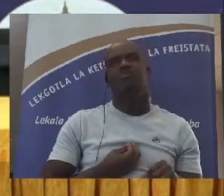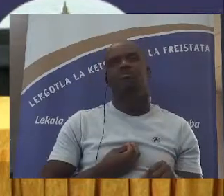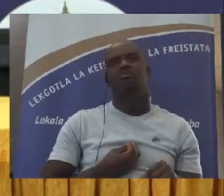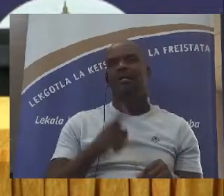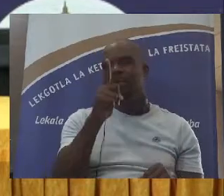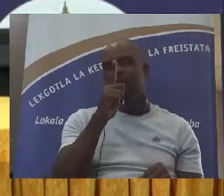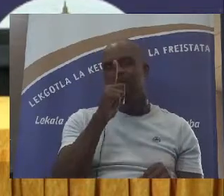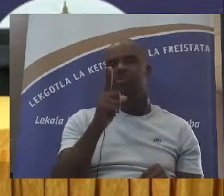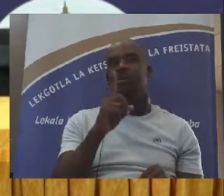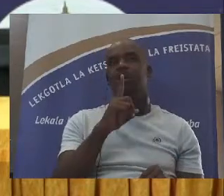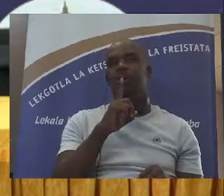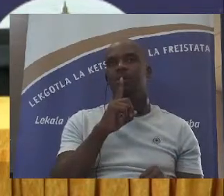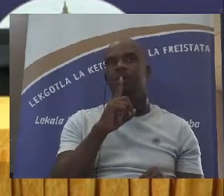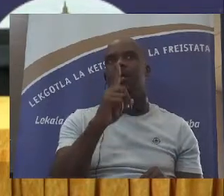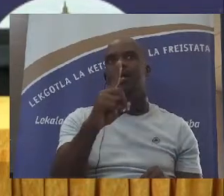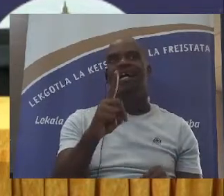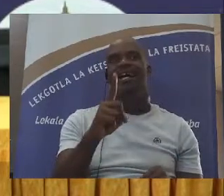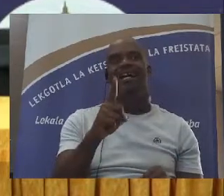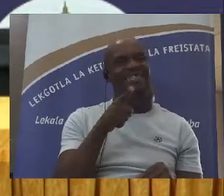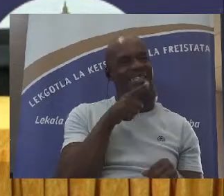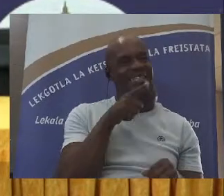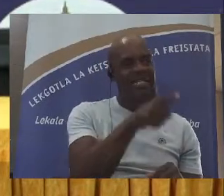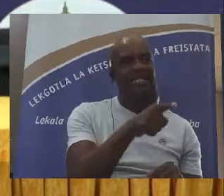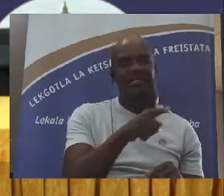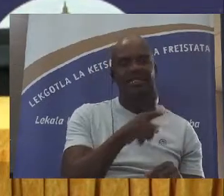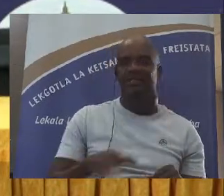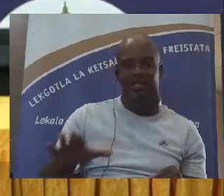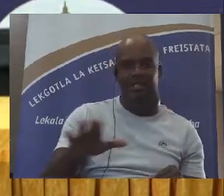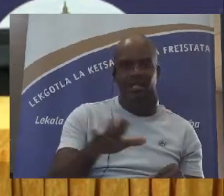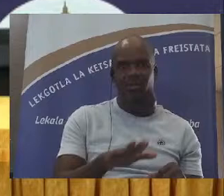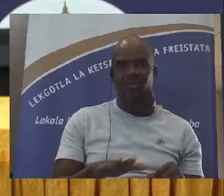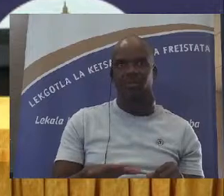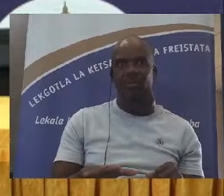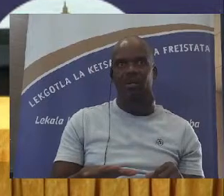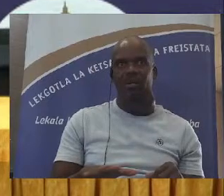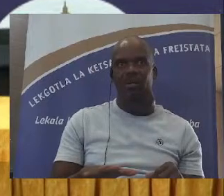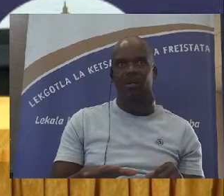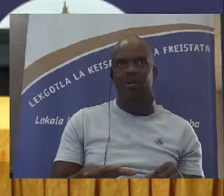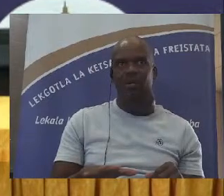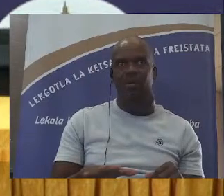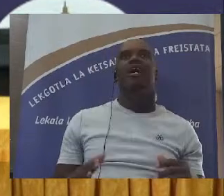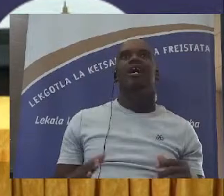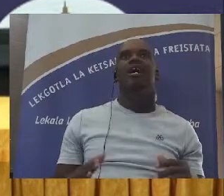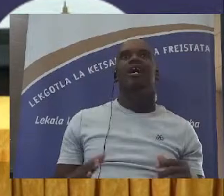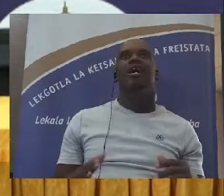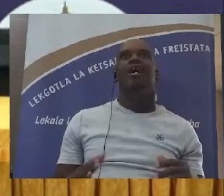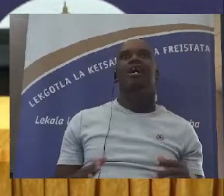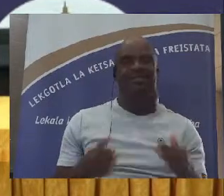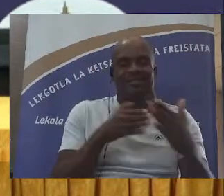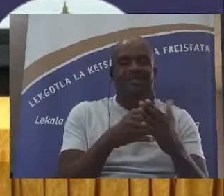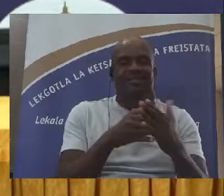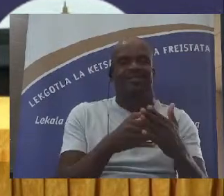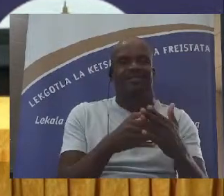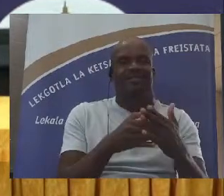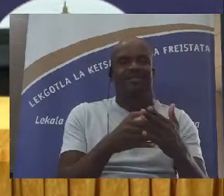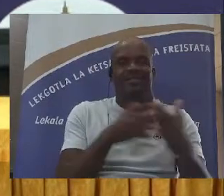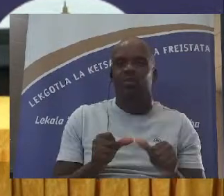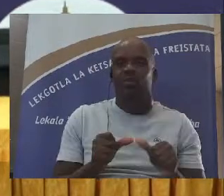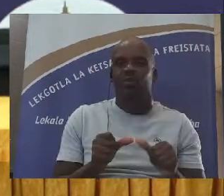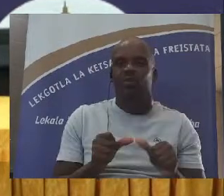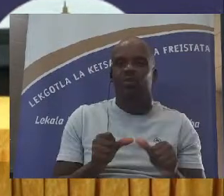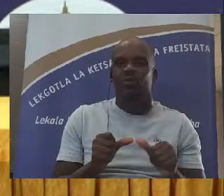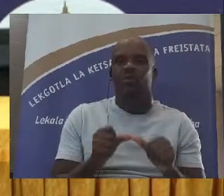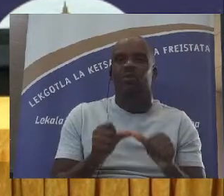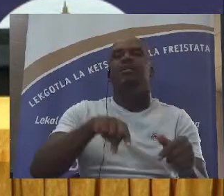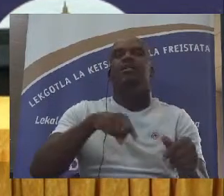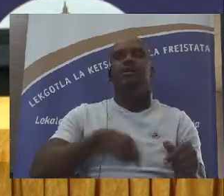and say, these are the areas that are stopping our progress. It's a nice thing to